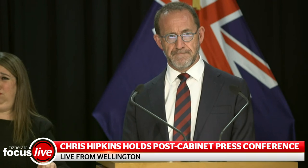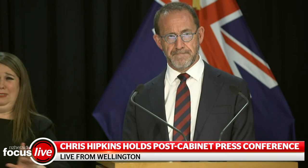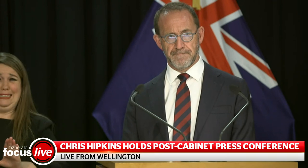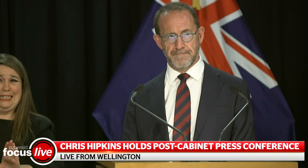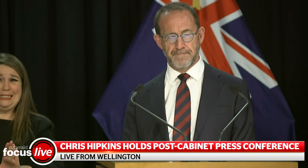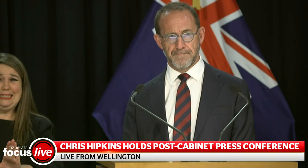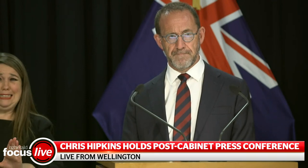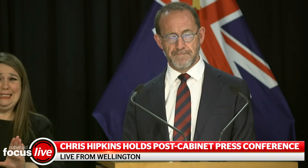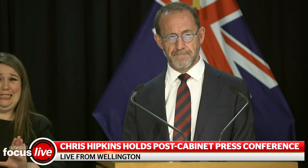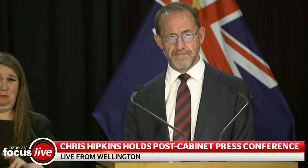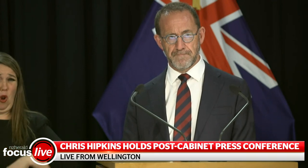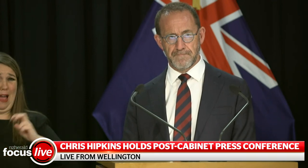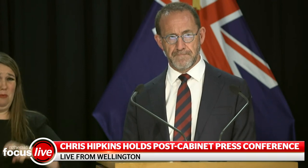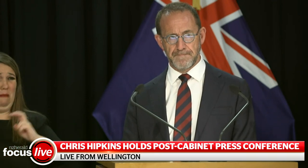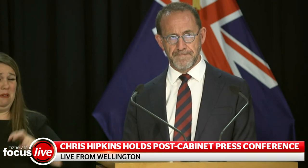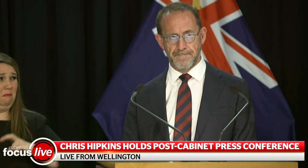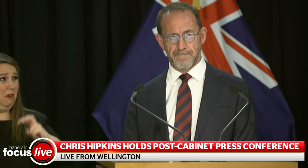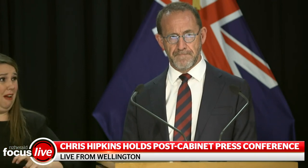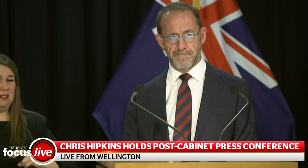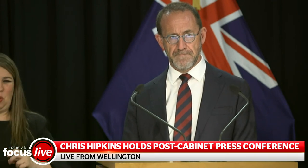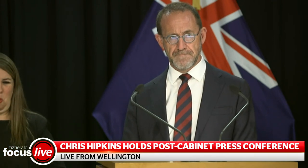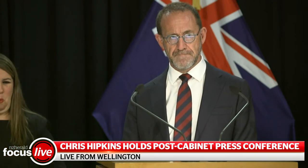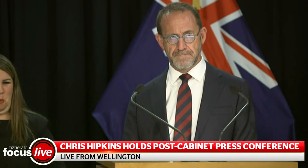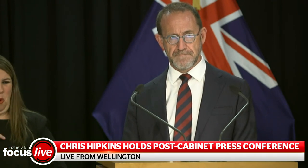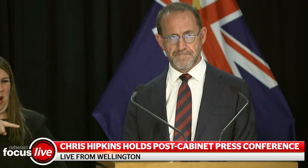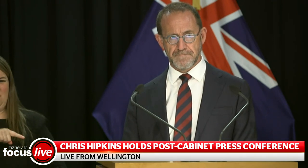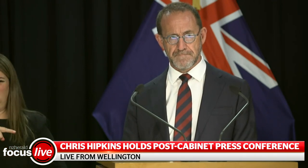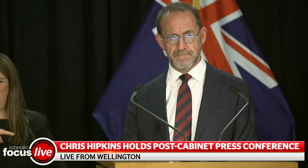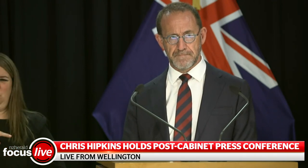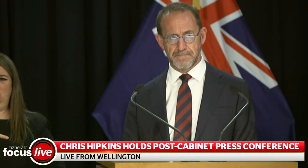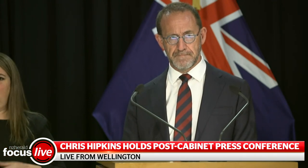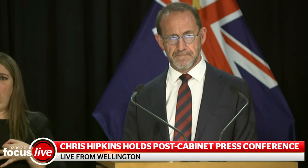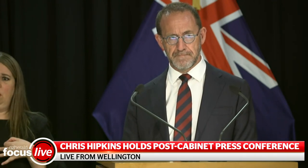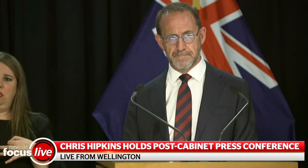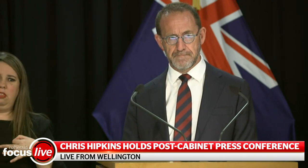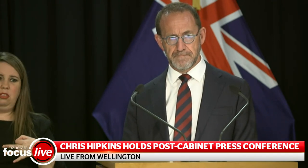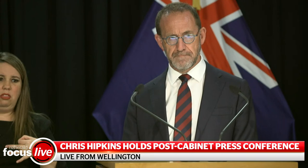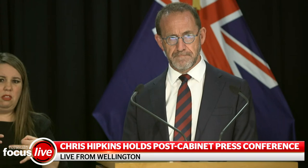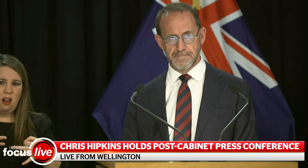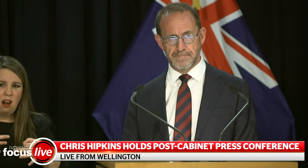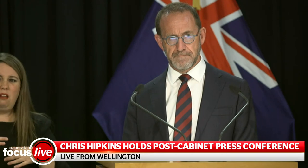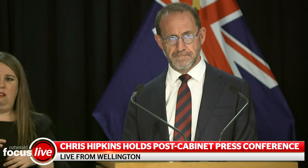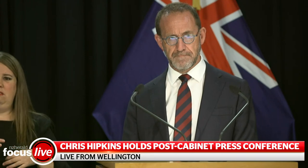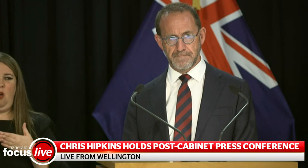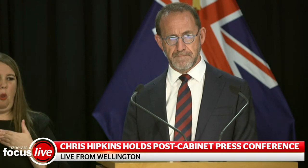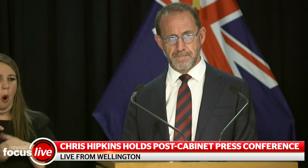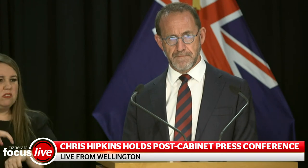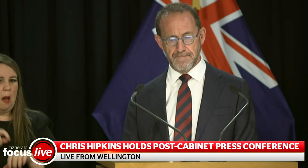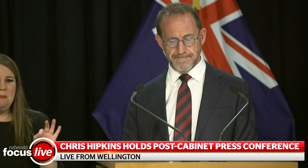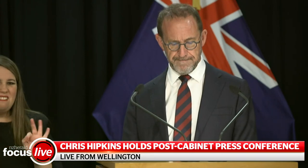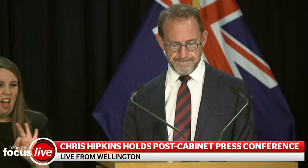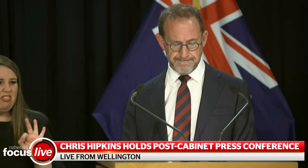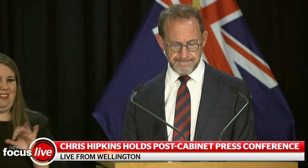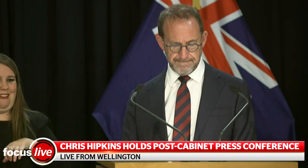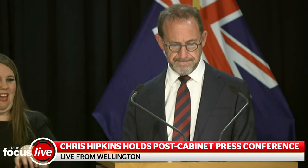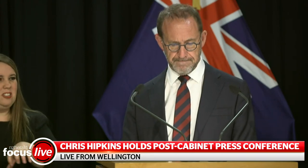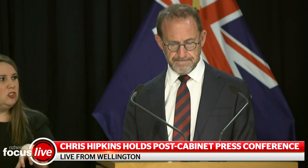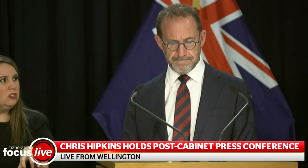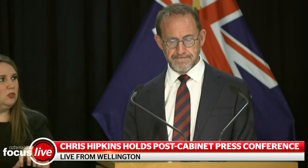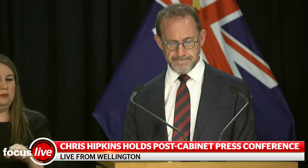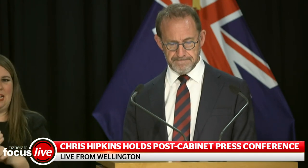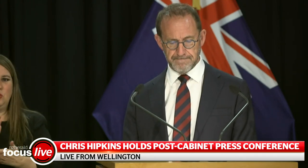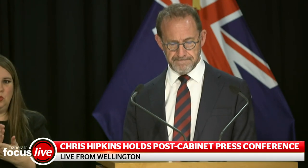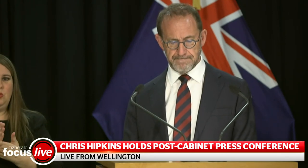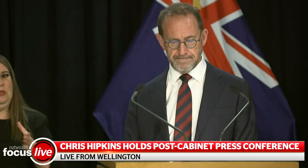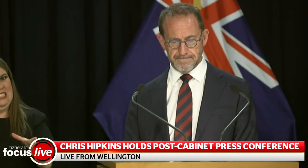taken so long for the Defence Force to get this boost in pay and in infrastructure? This, of course, isn't the first investment